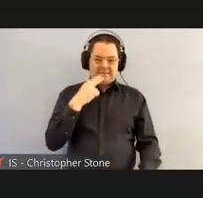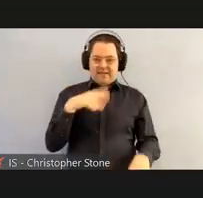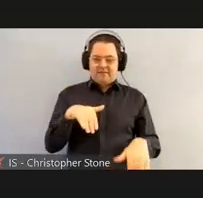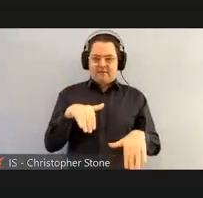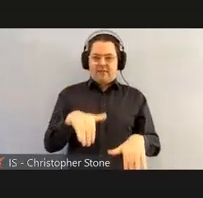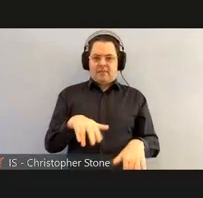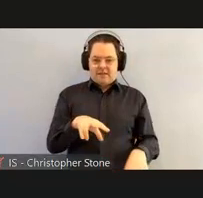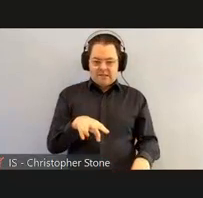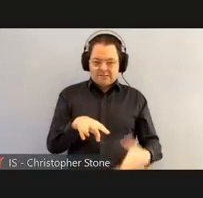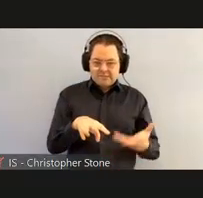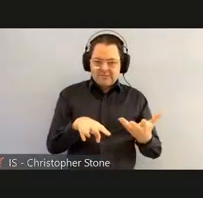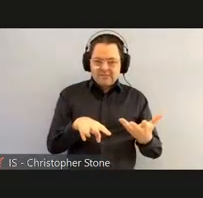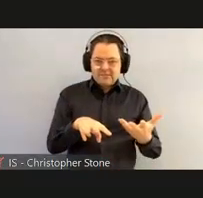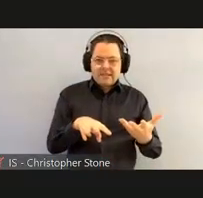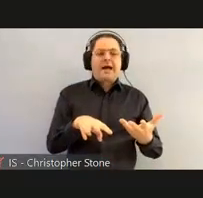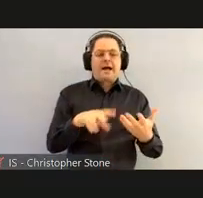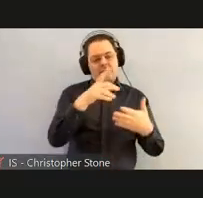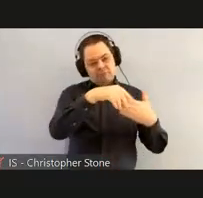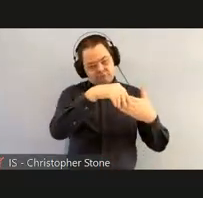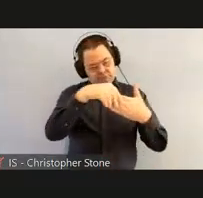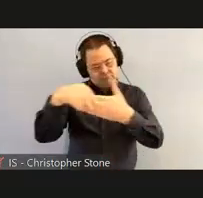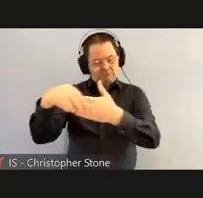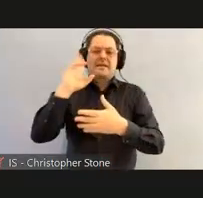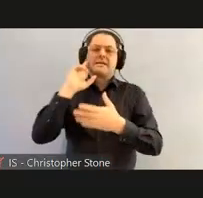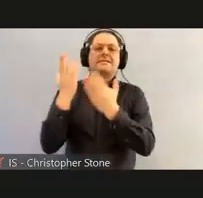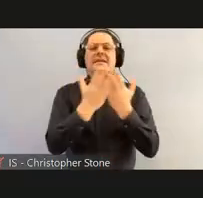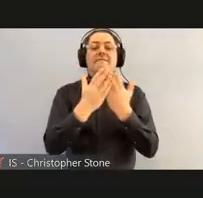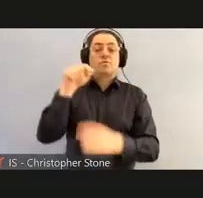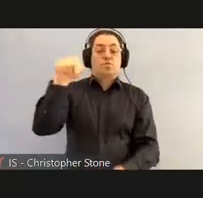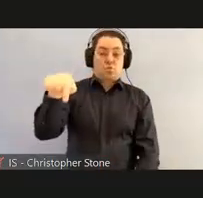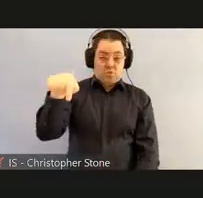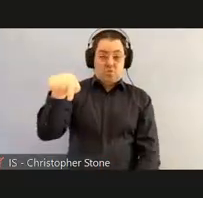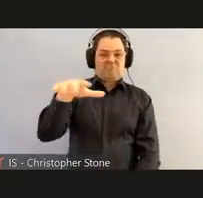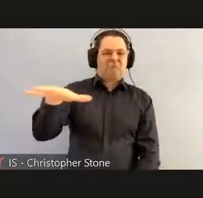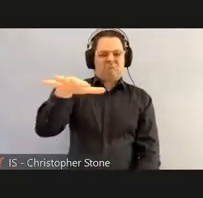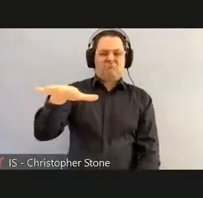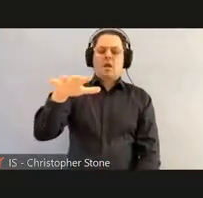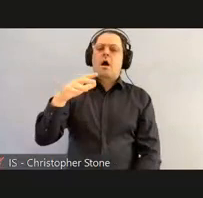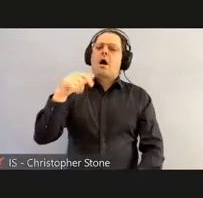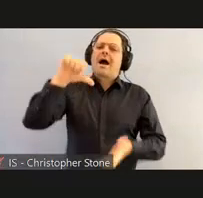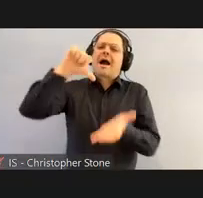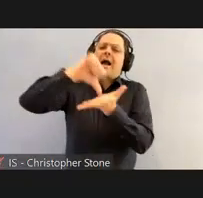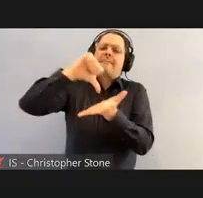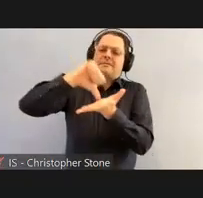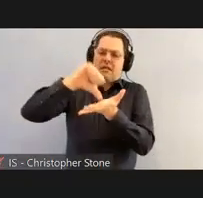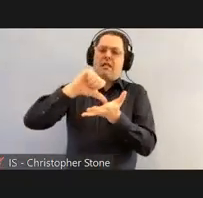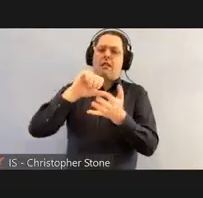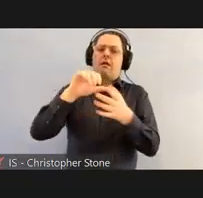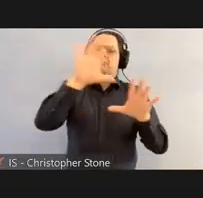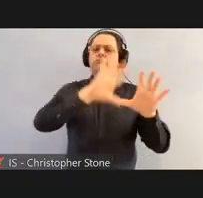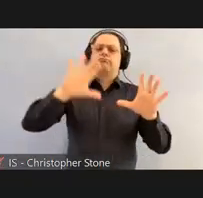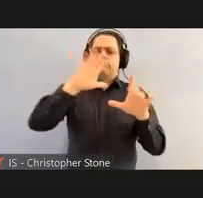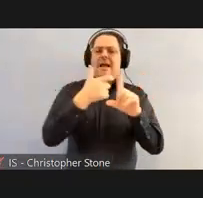So he led us to the school for the deaf. It is called Uganda School for the Deaf in